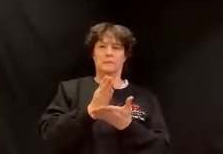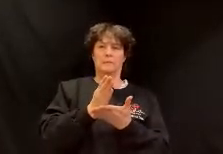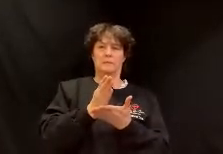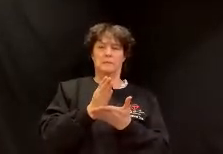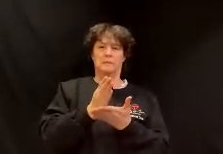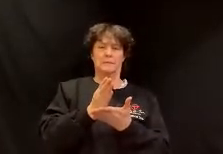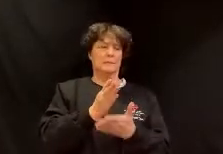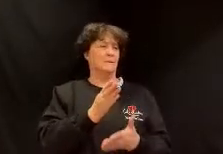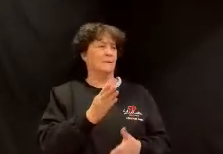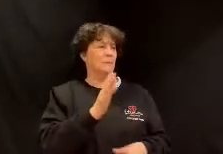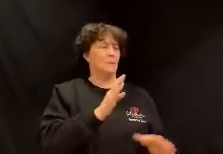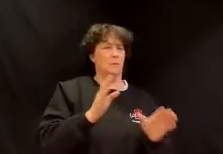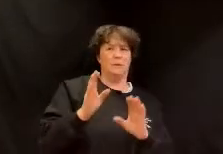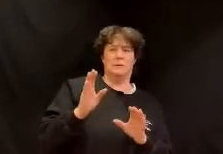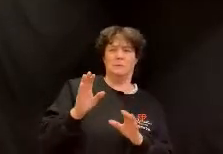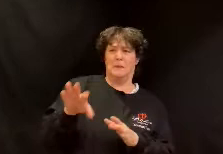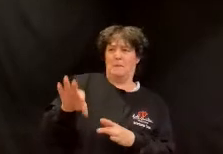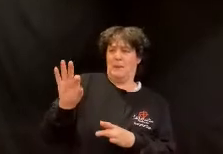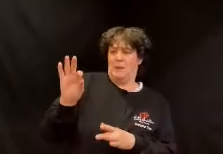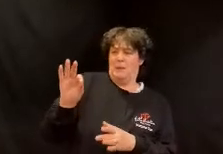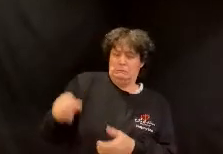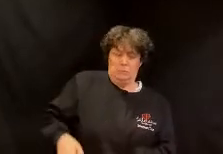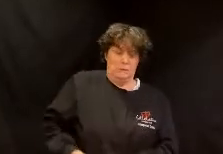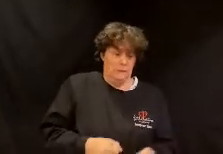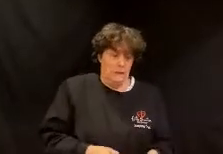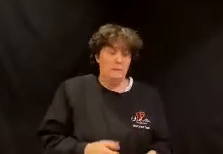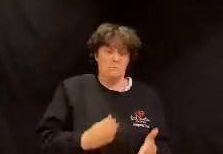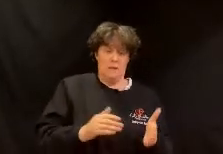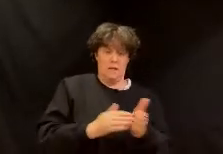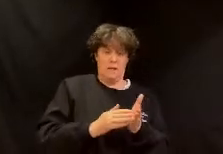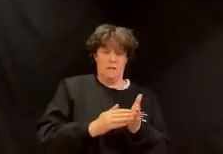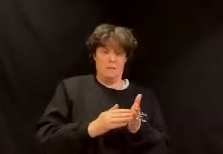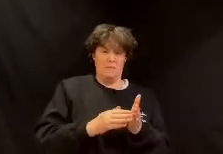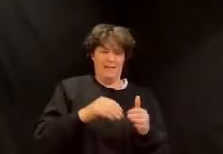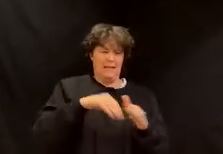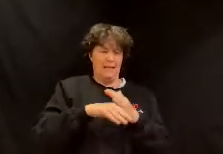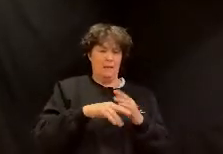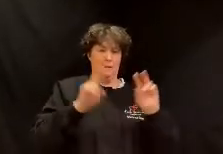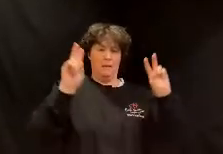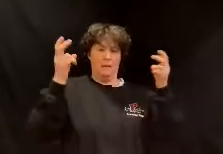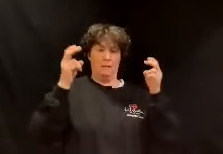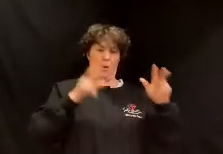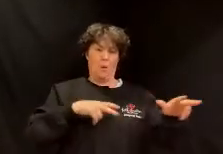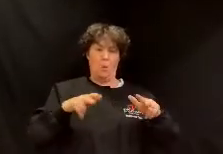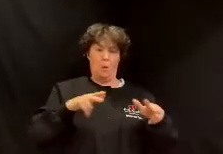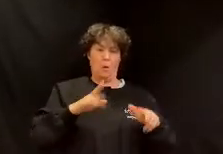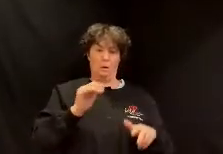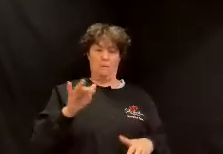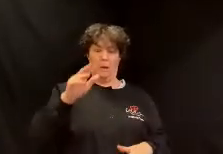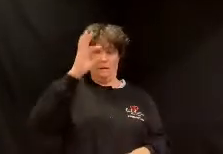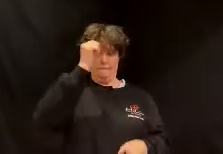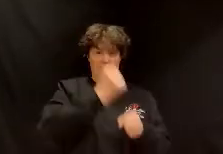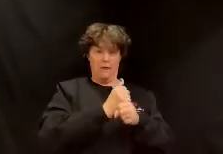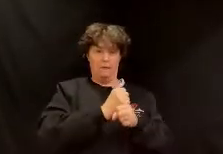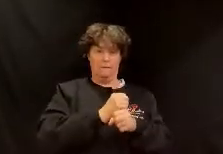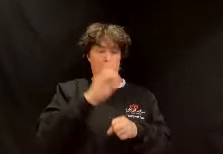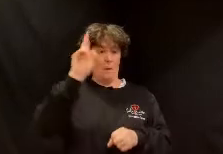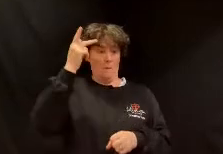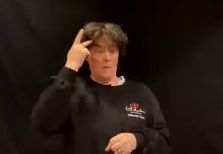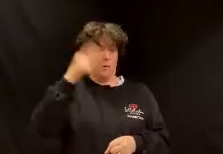and we're going to continue to pick and dig tonight again just in this topic of walking by faith. You know, Apostle Paul said in 2 Corinthians chapter